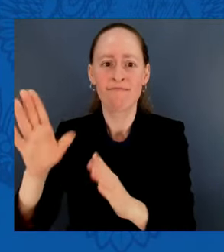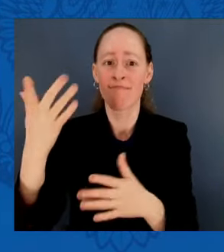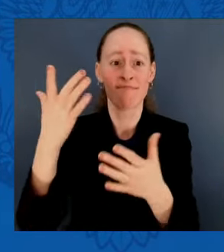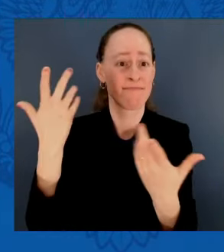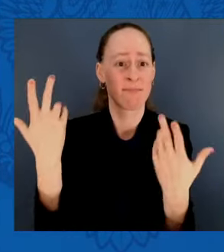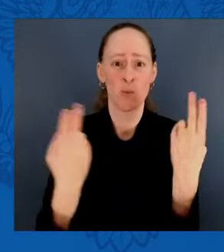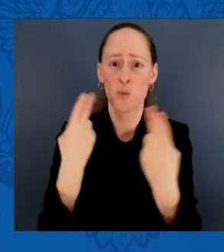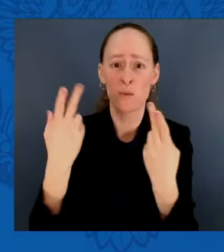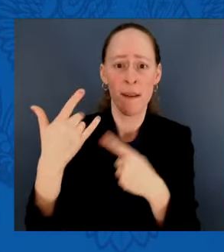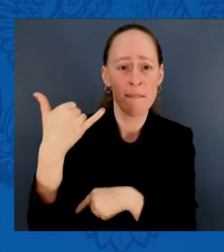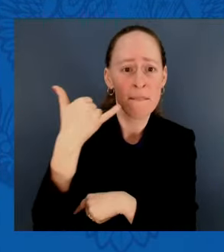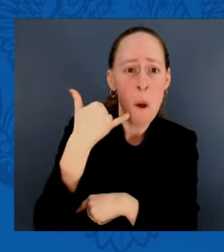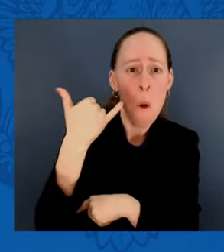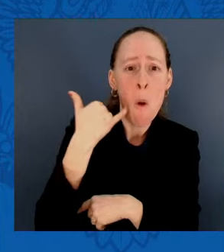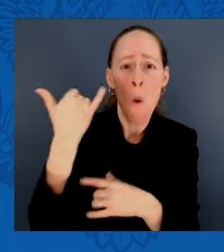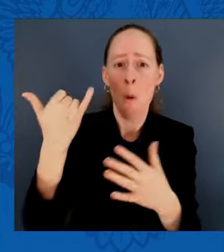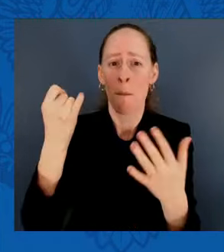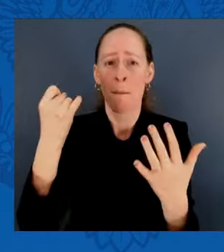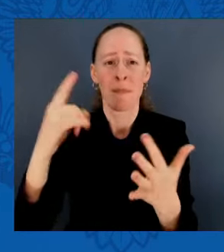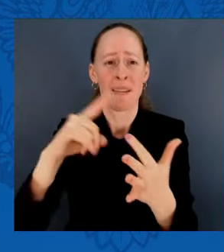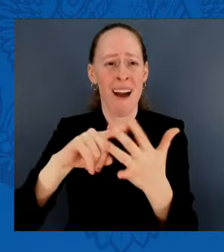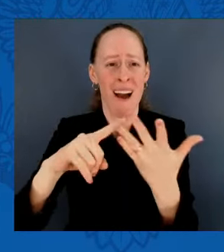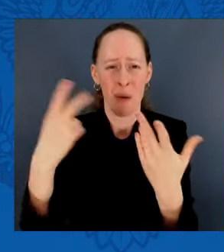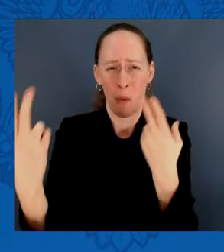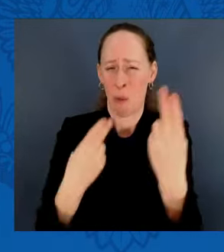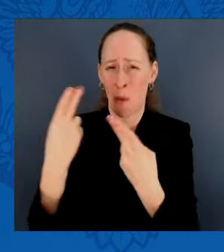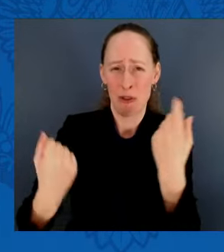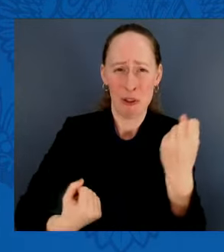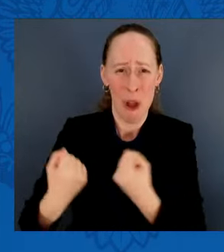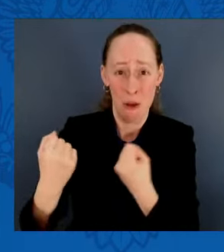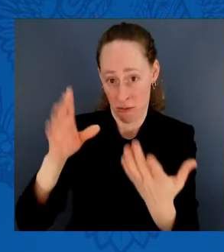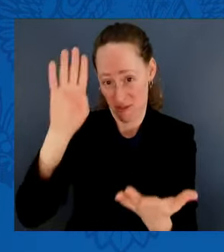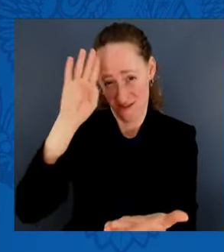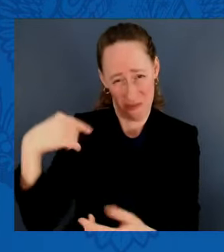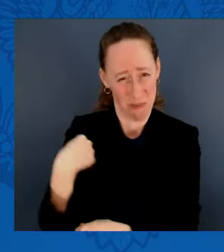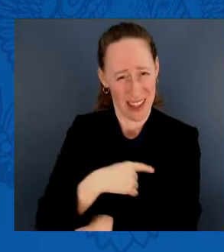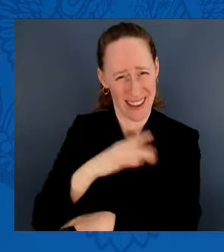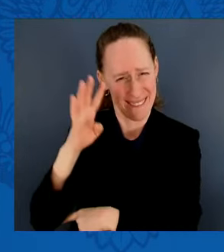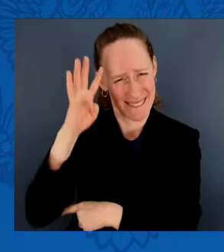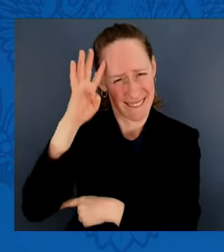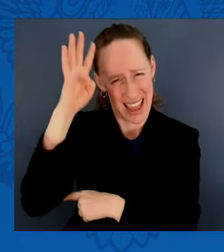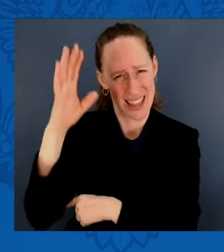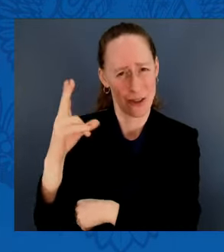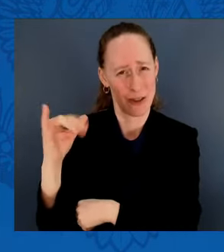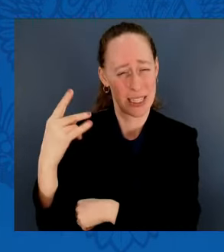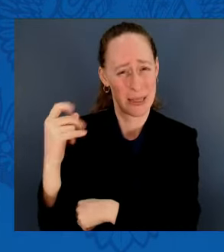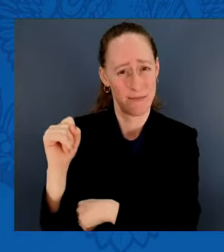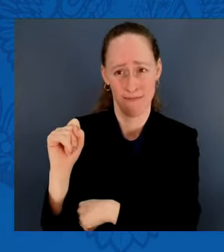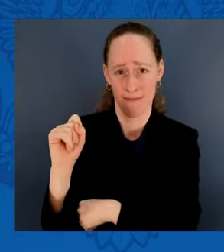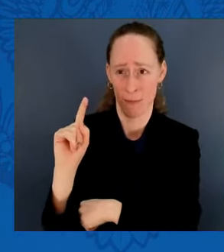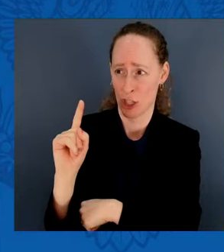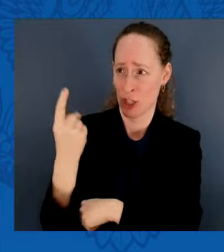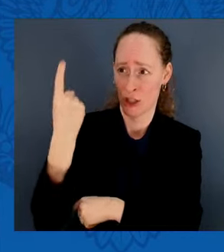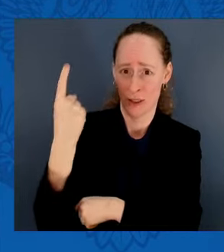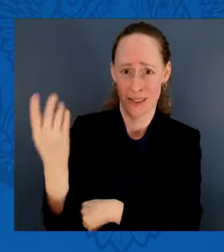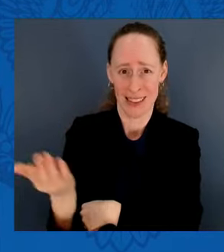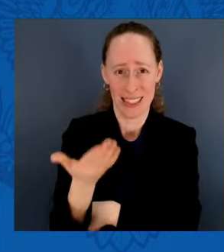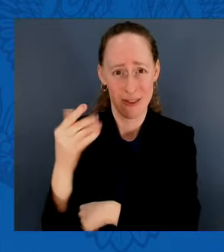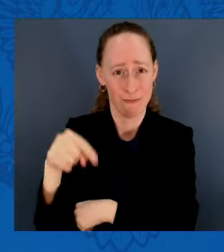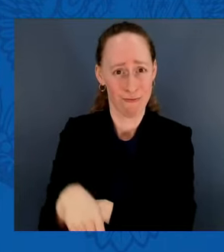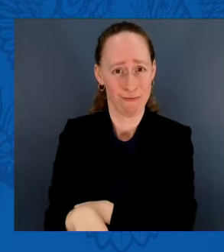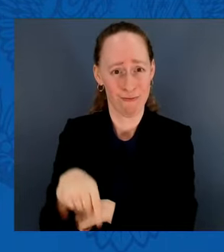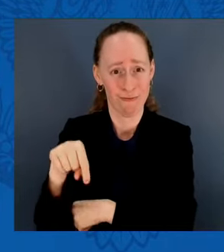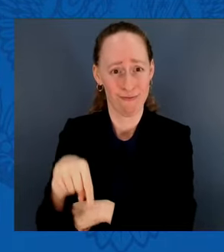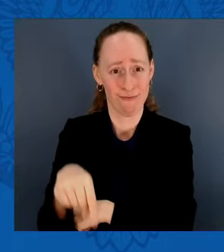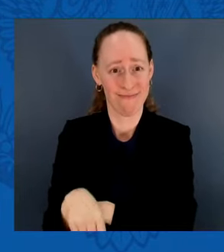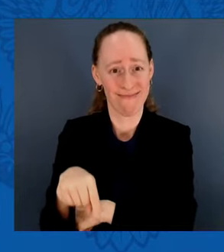chips right here in America. Well, instead of having to import them, private companies are now investing billions